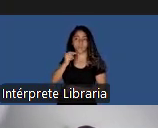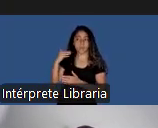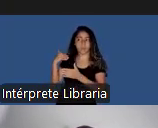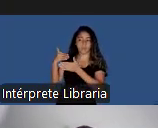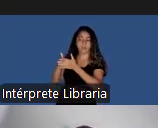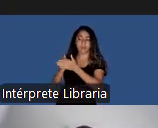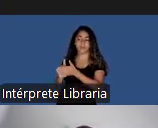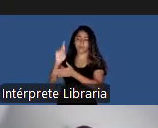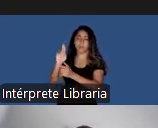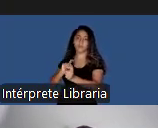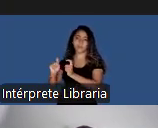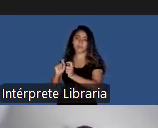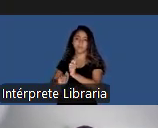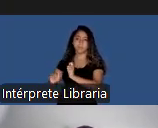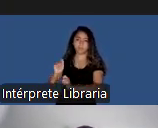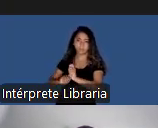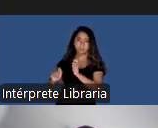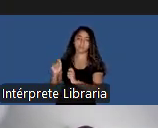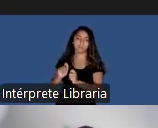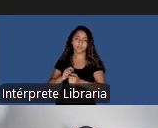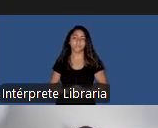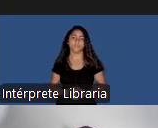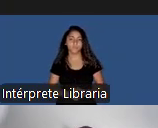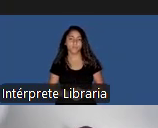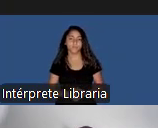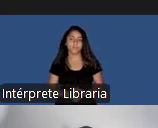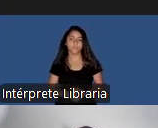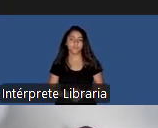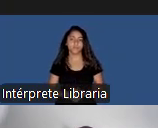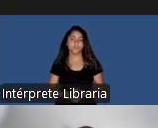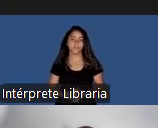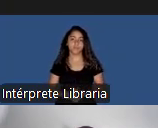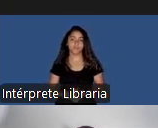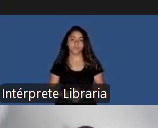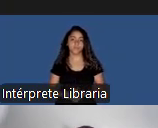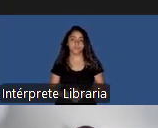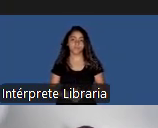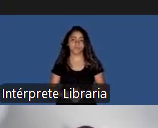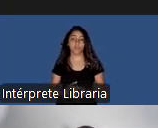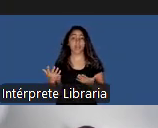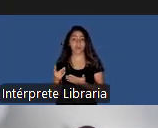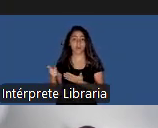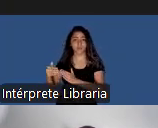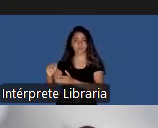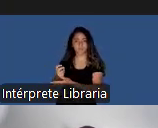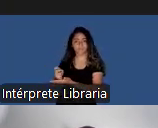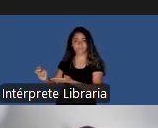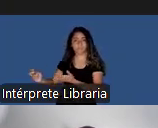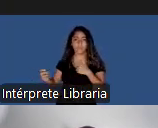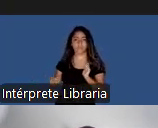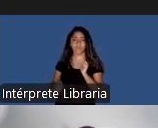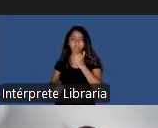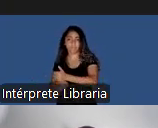chairman of the board. Hopefully said goodbye. He is, and now